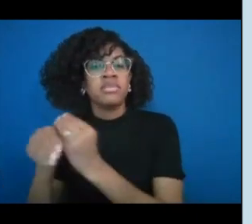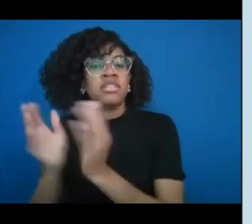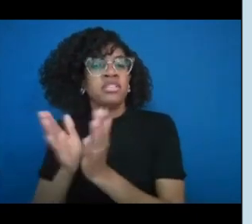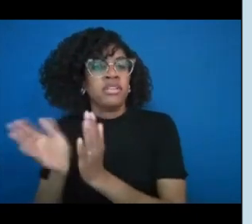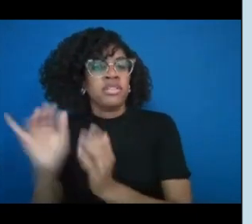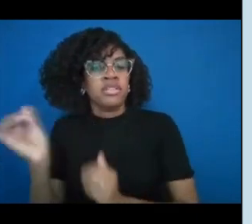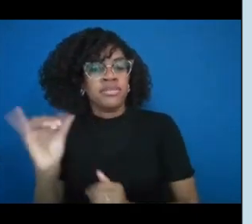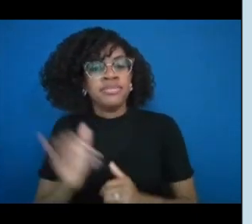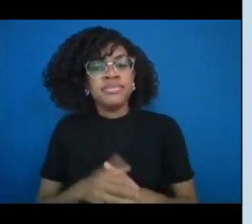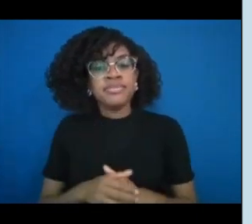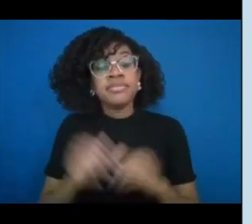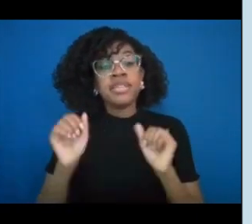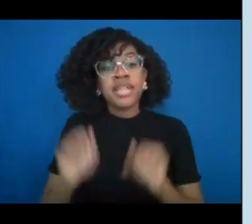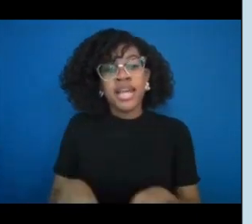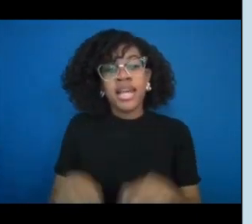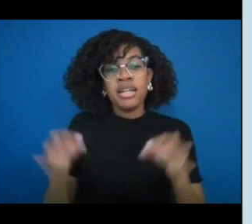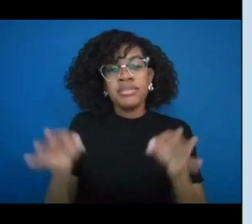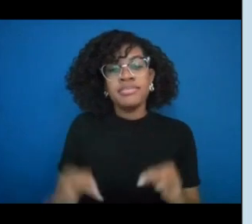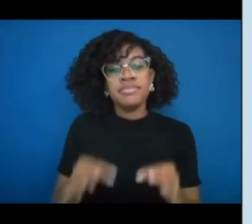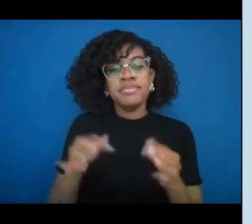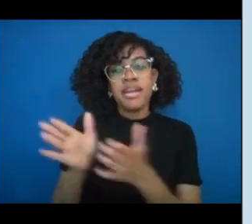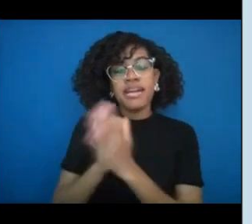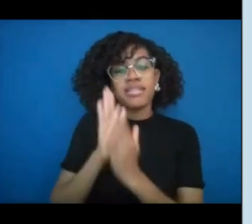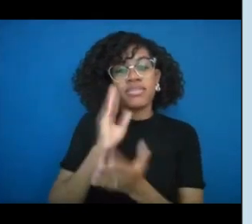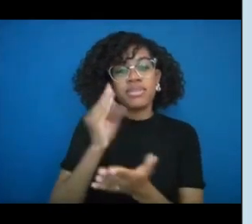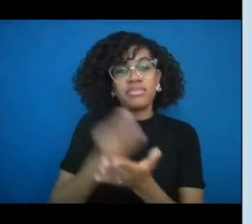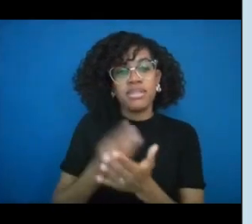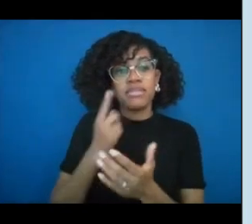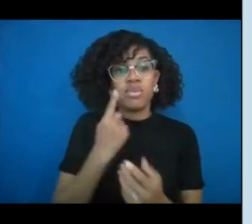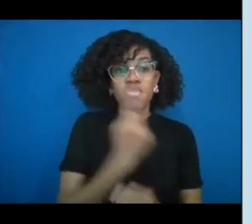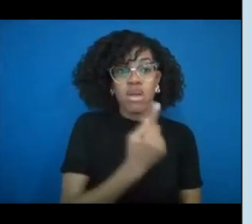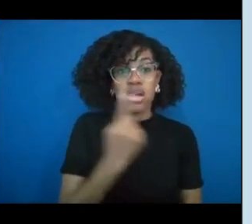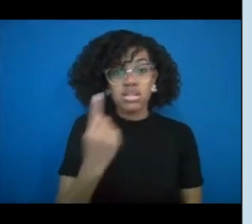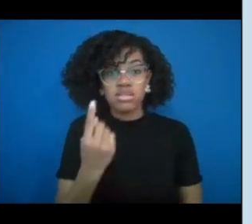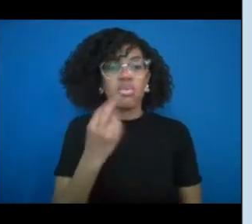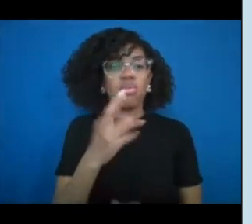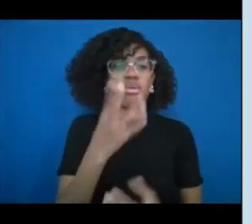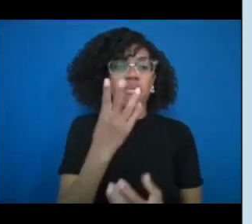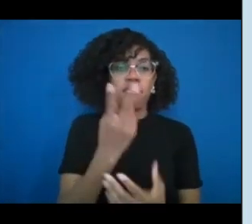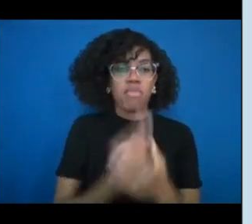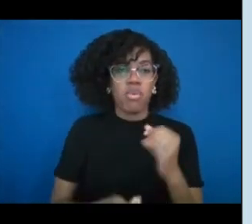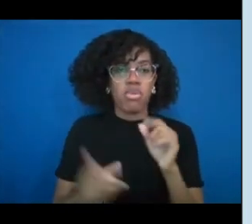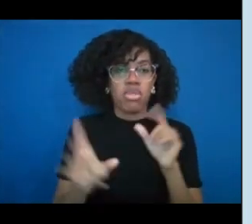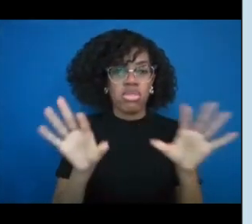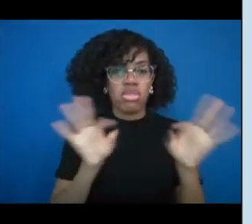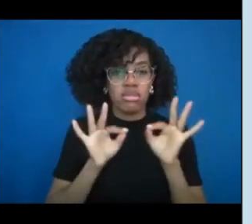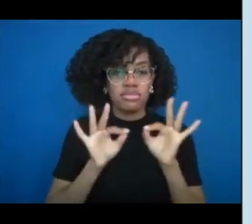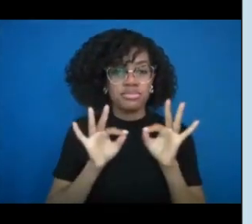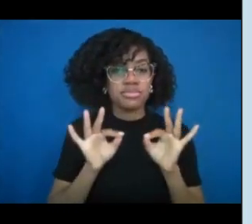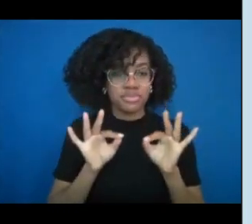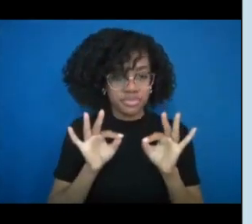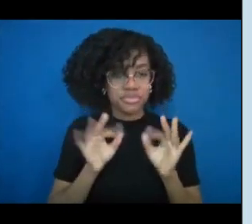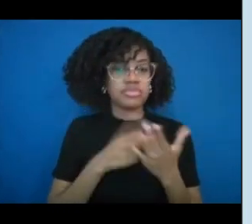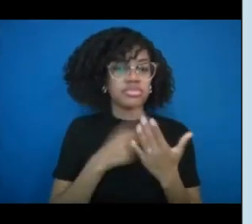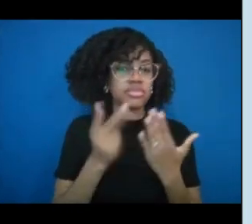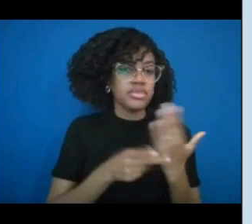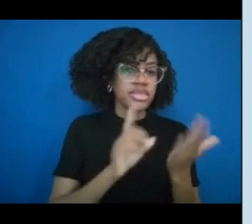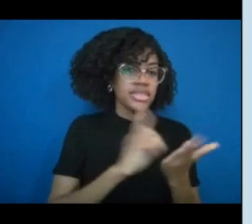choose to ask to fund either program design, program implementation, or